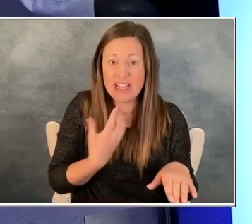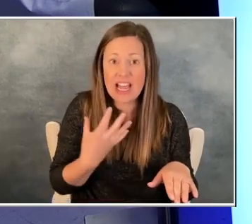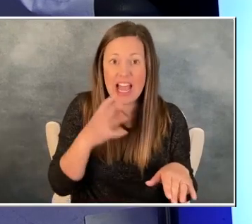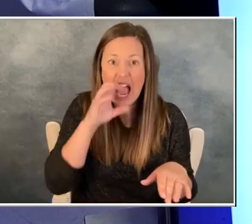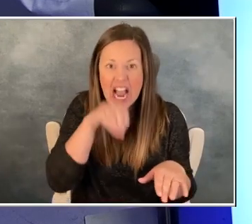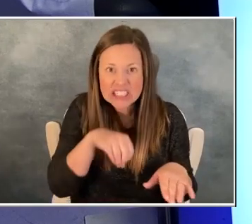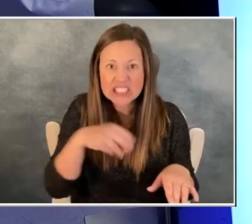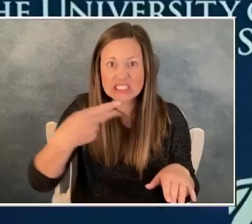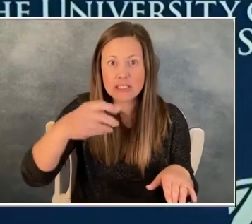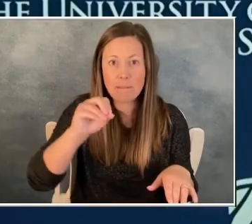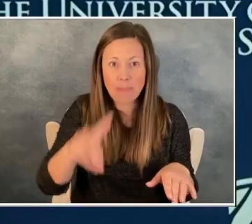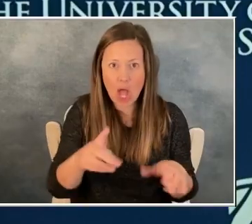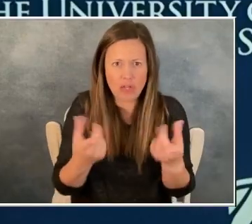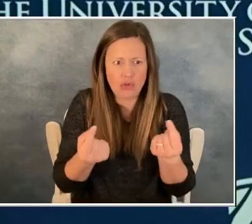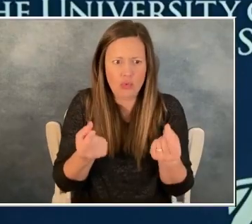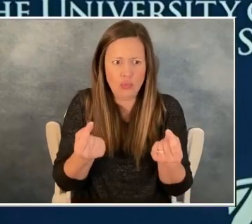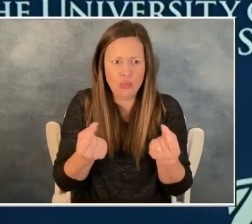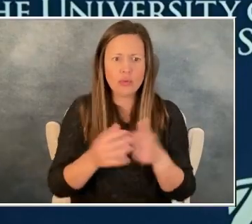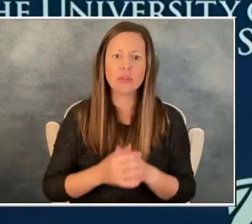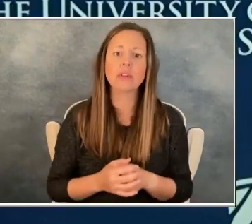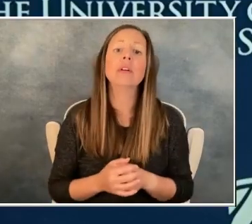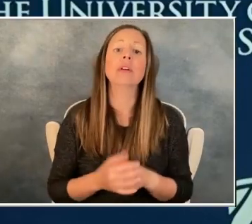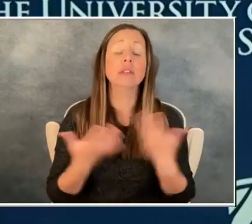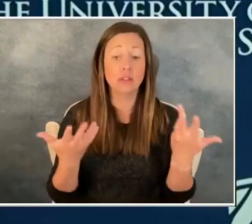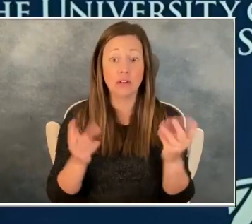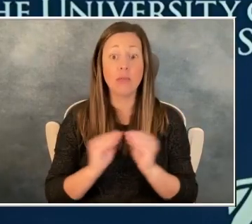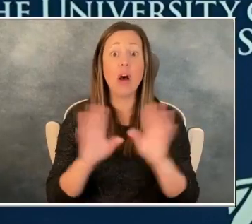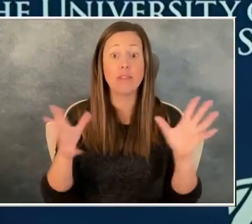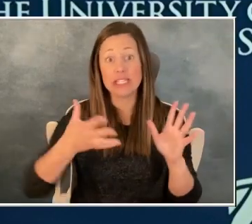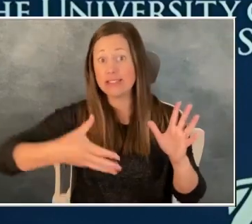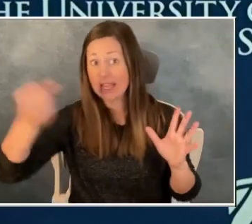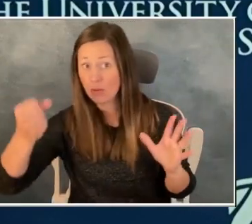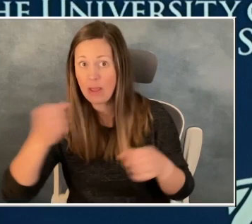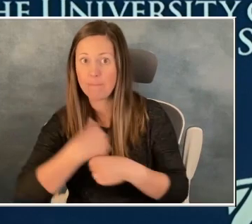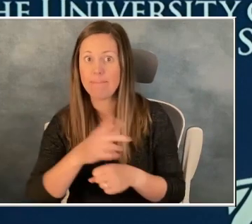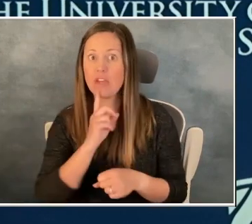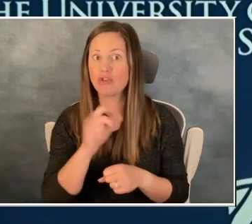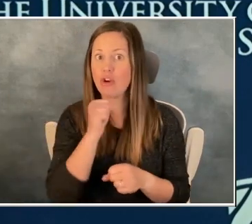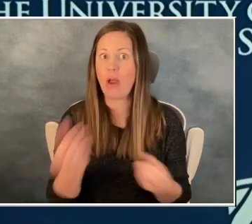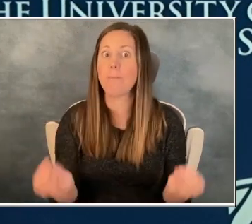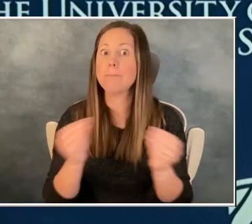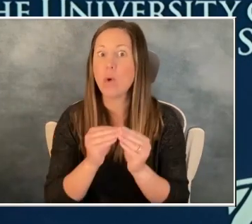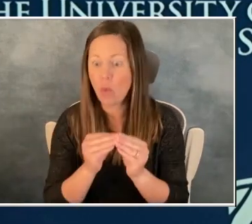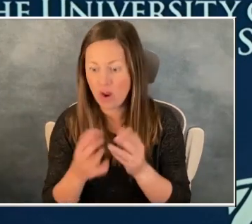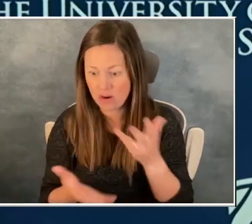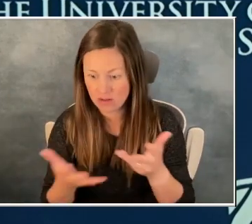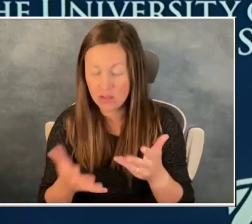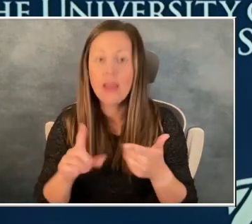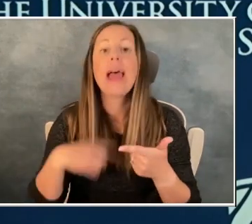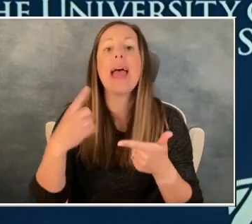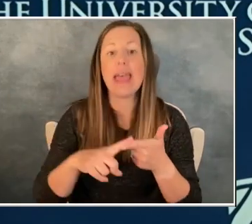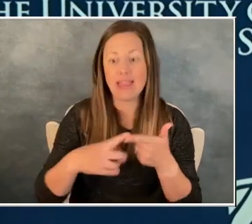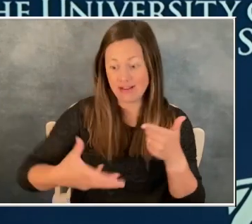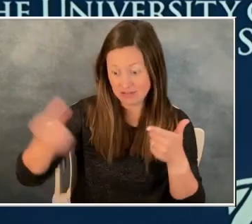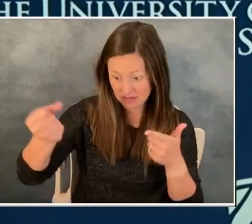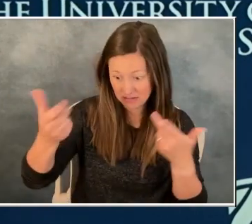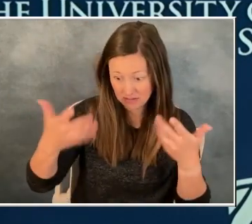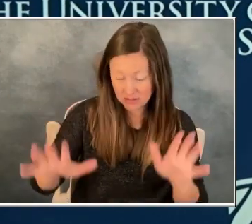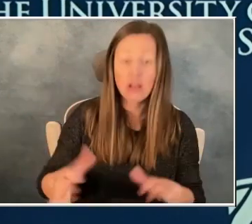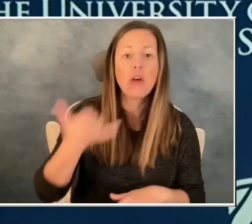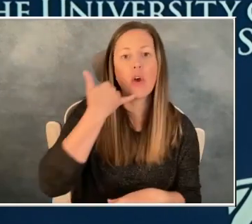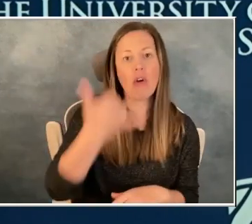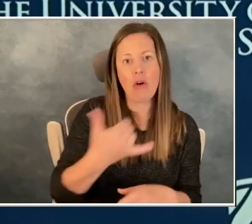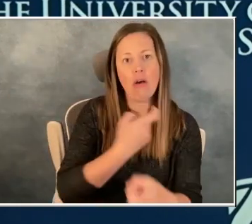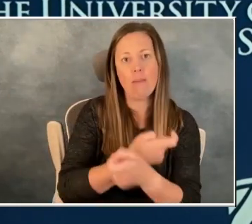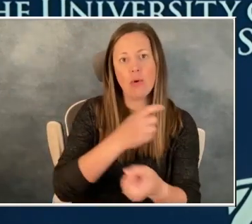their mouth. Well, obviously you want to take it away, make sure there's no further exposure, and then you want to give us a call. Give the Poison Control Center a call, and